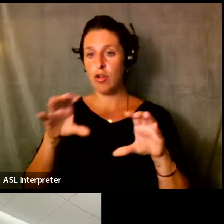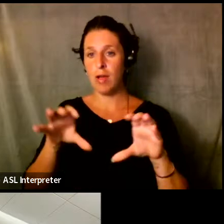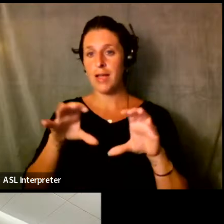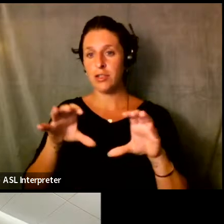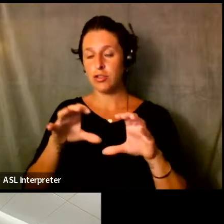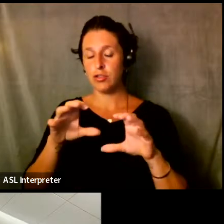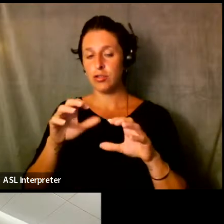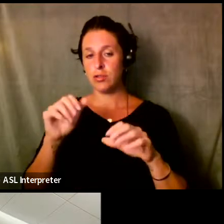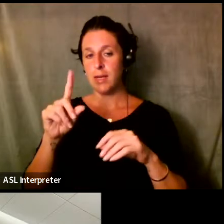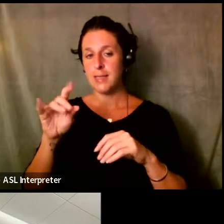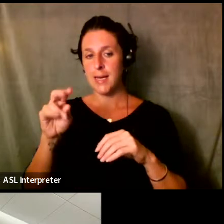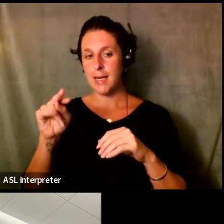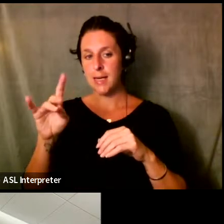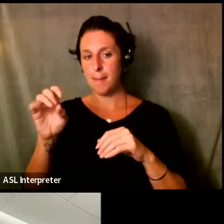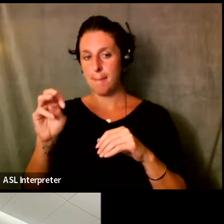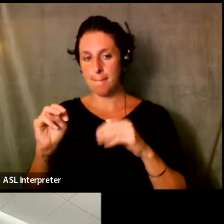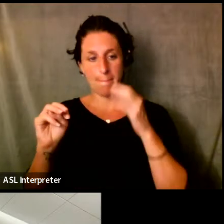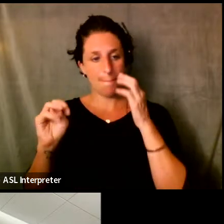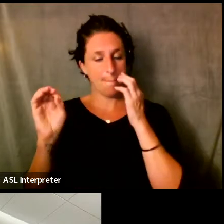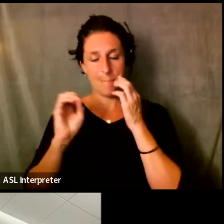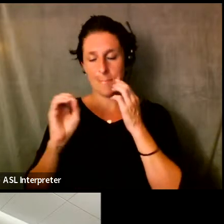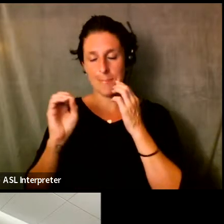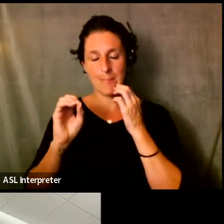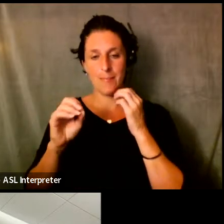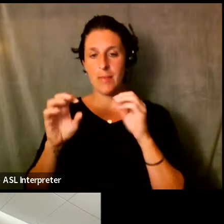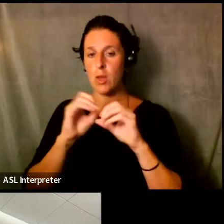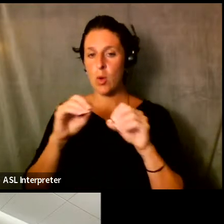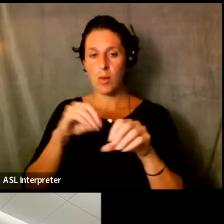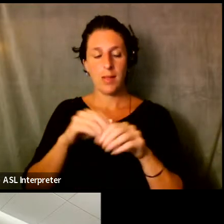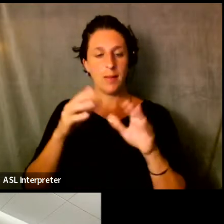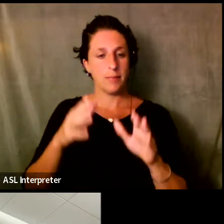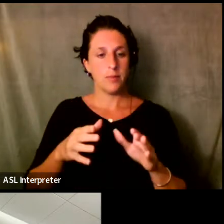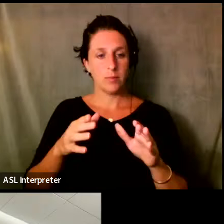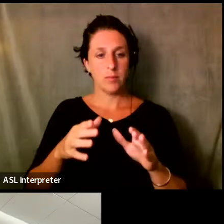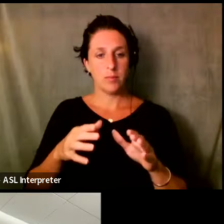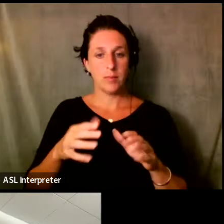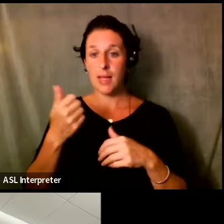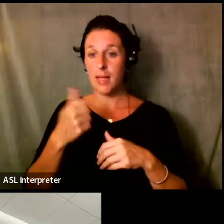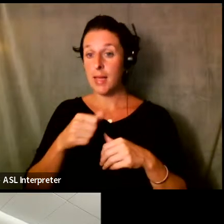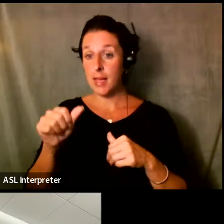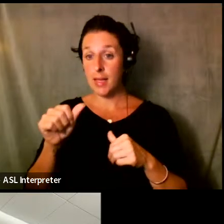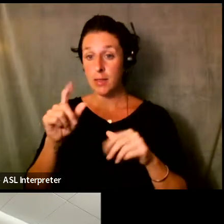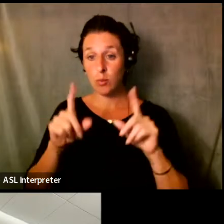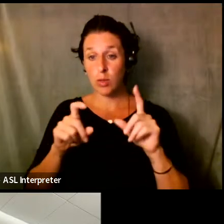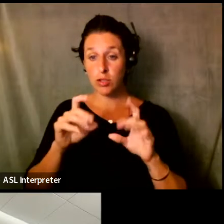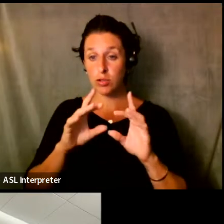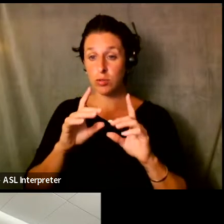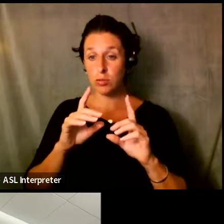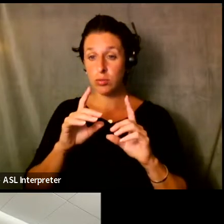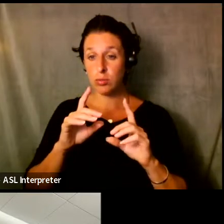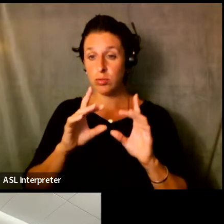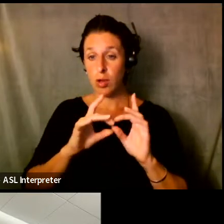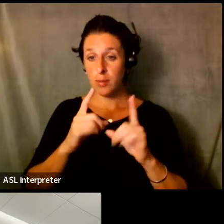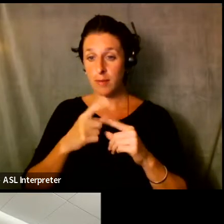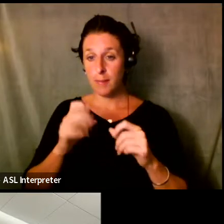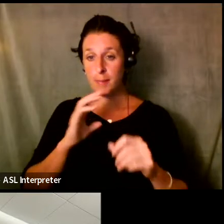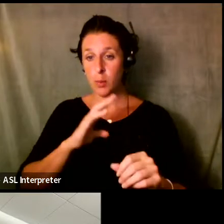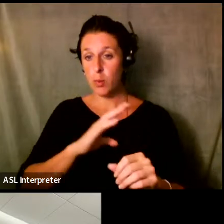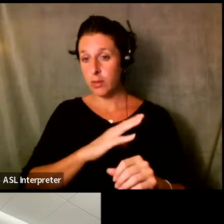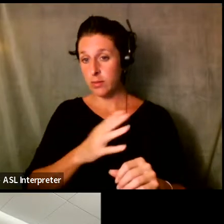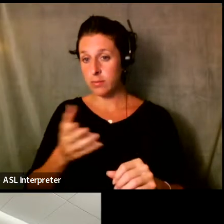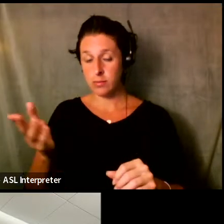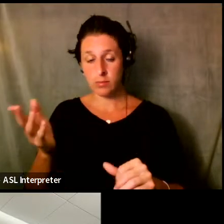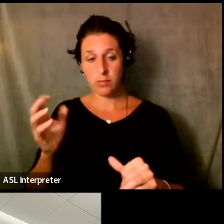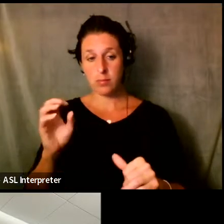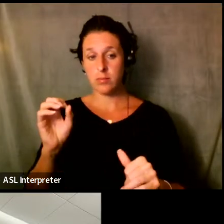none. Thank you. Okay, and there's nobody in person. Are there any questions or comments from the board?